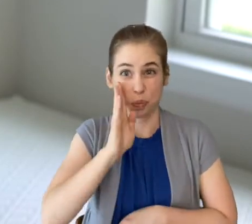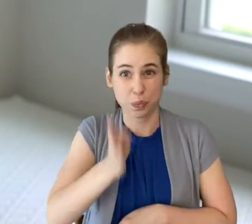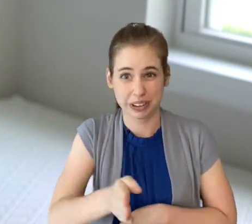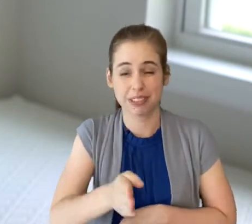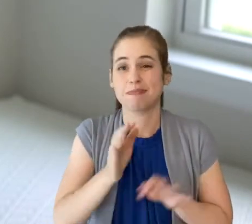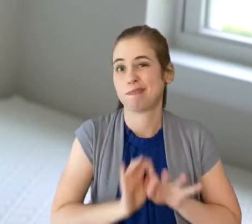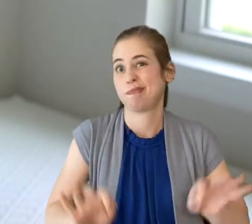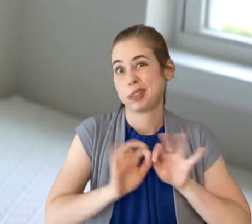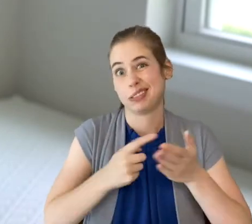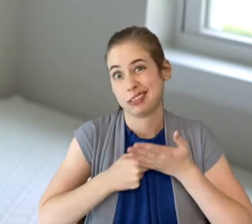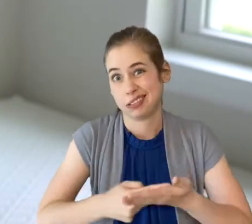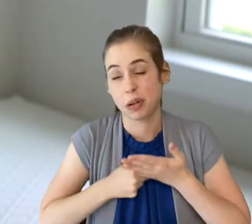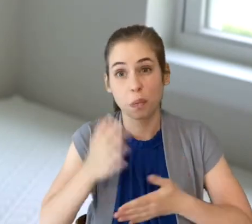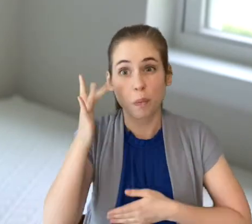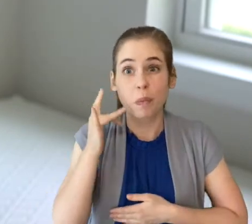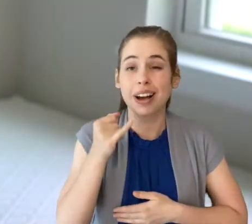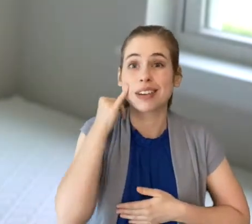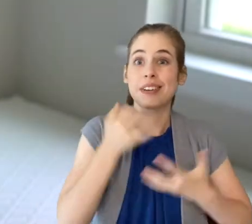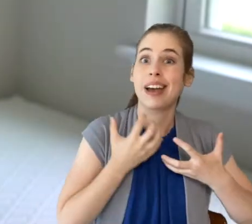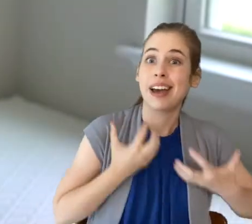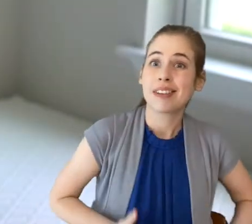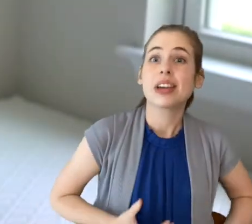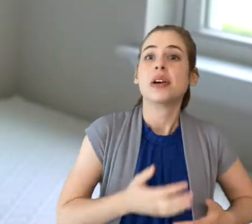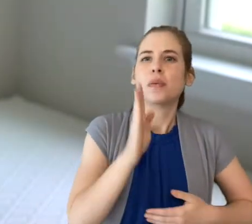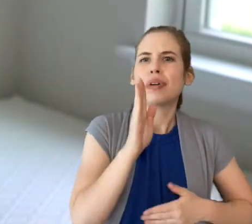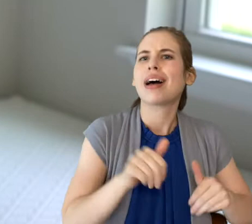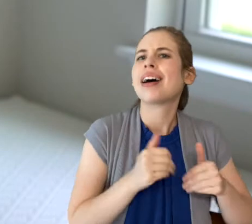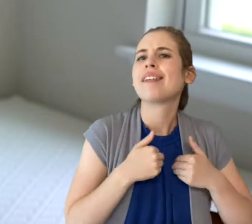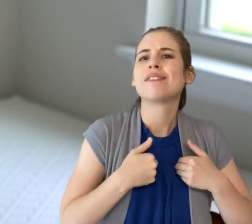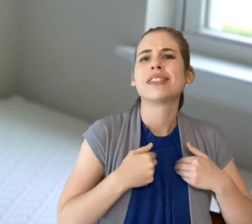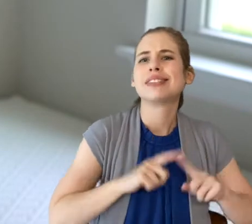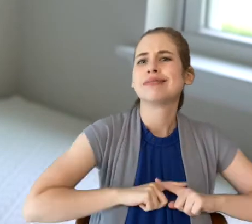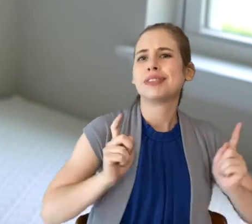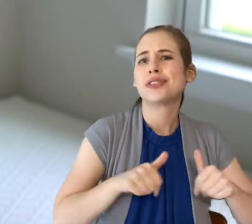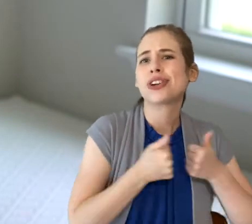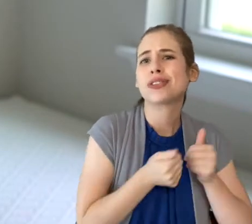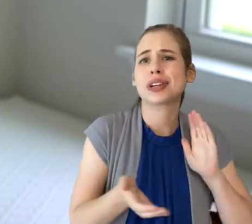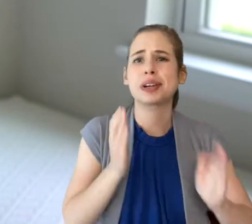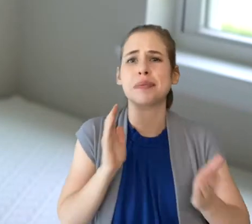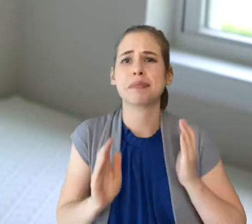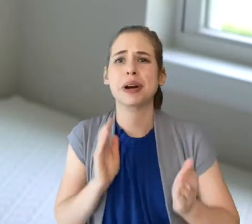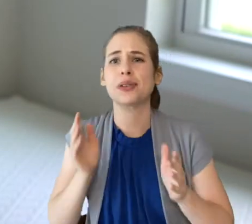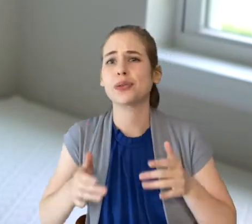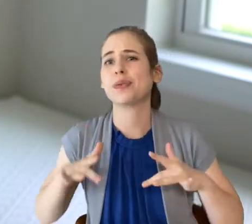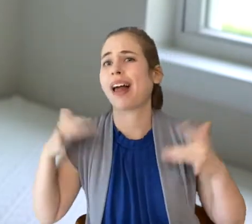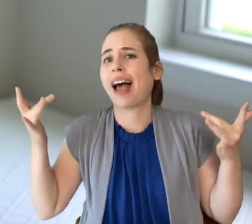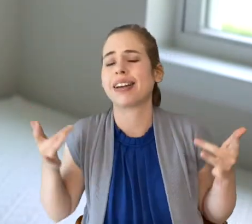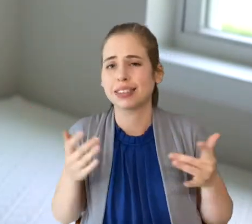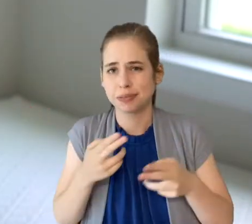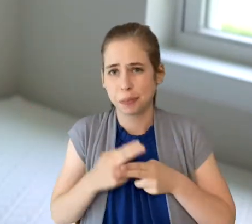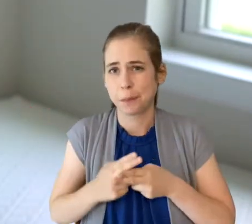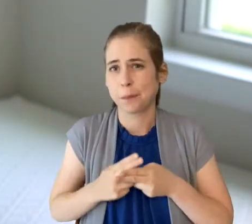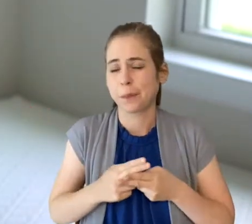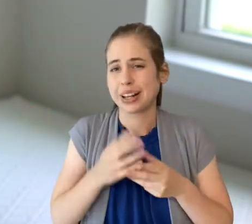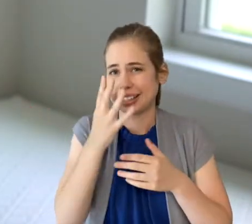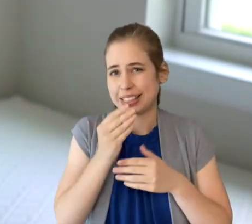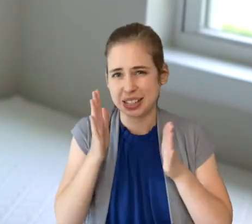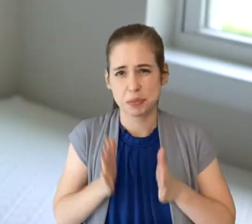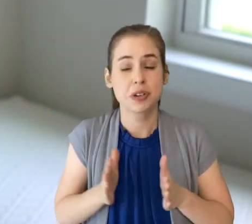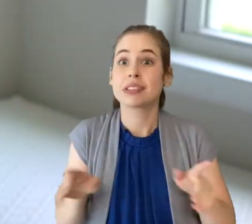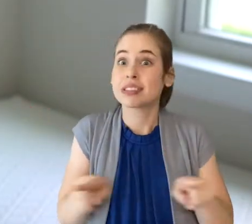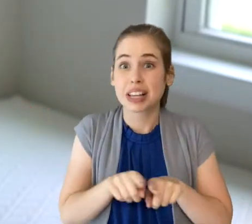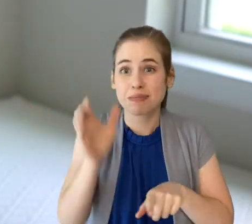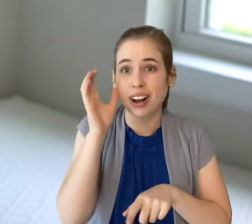challenges than lightweight sleepers, just like side sleepers and stomach sleepers have different needs. So no review would really